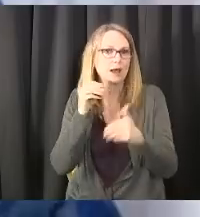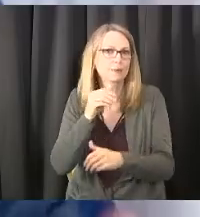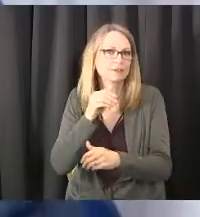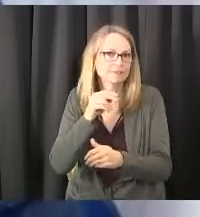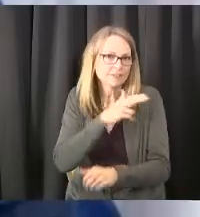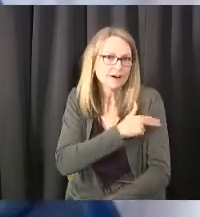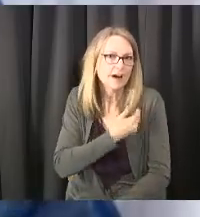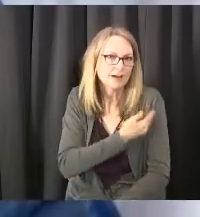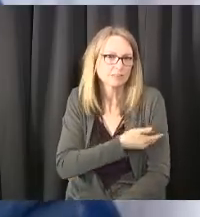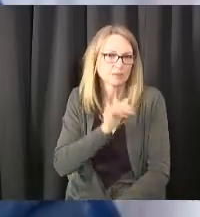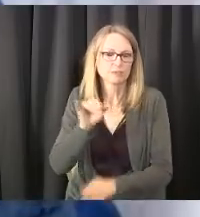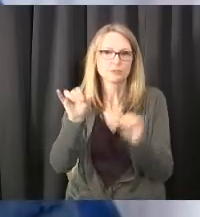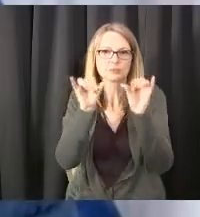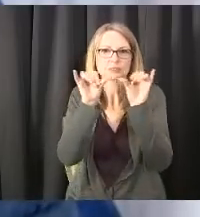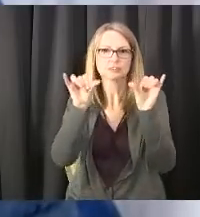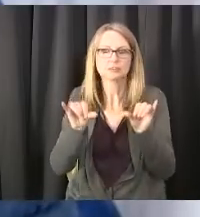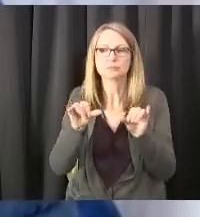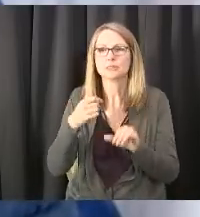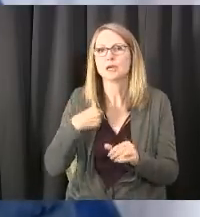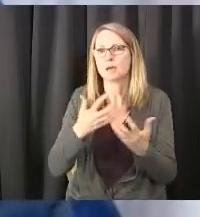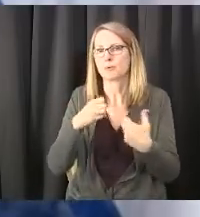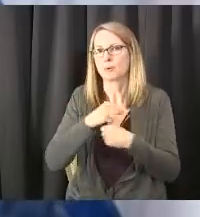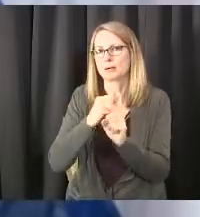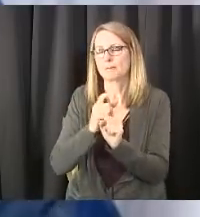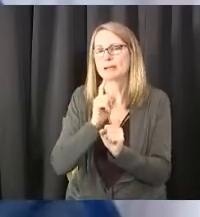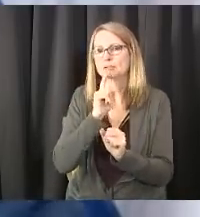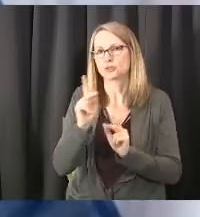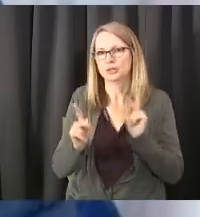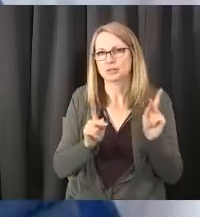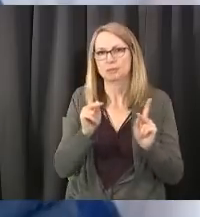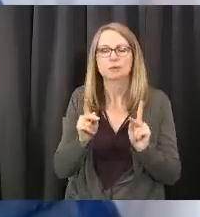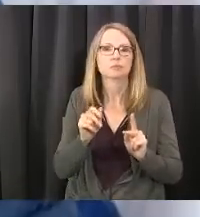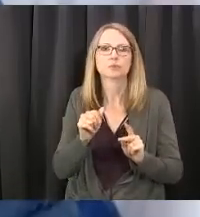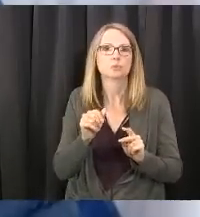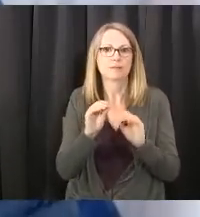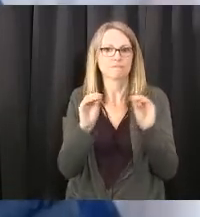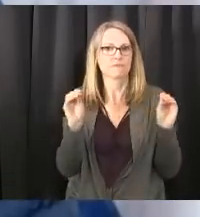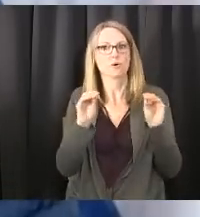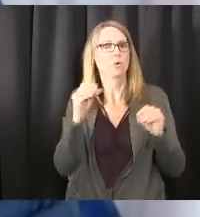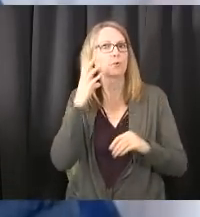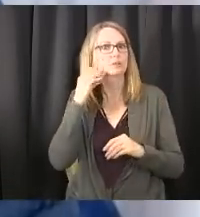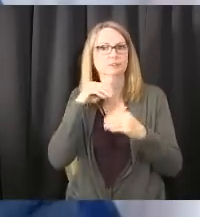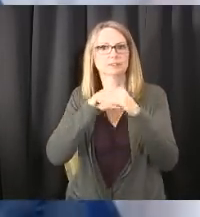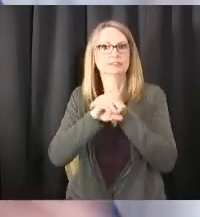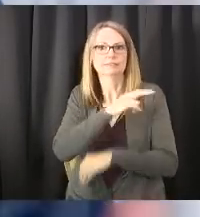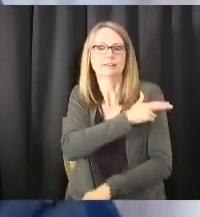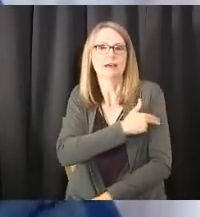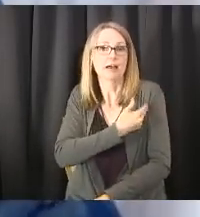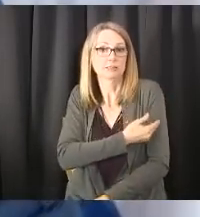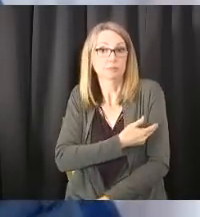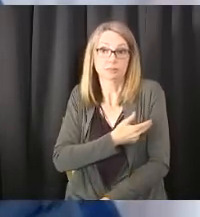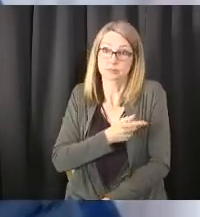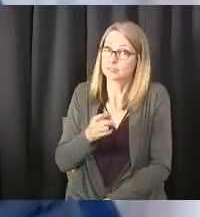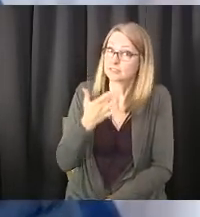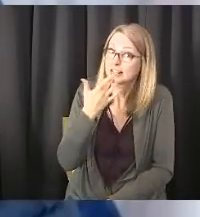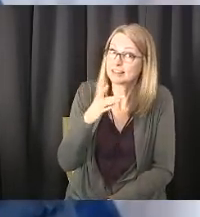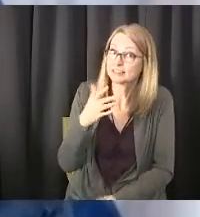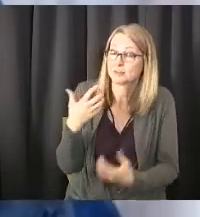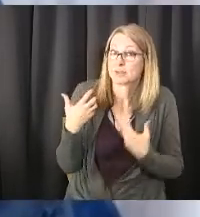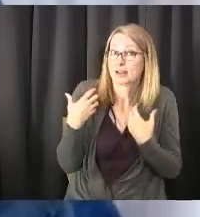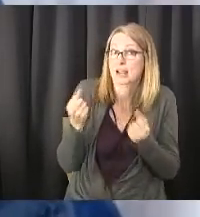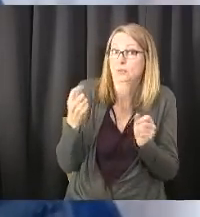those that have not had any contact with the hospital system, because they fortunately had their health and not needed it are not at a disadvantage in this